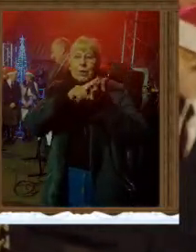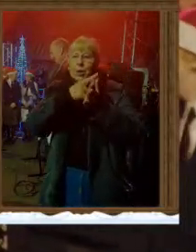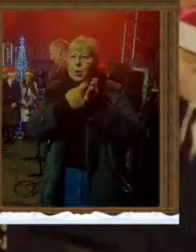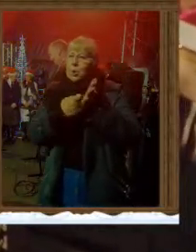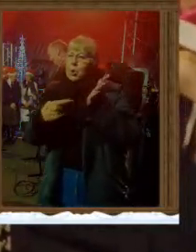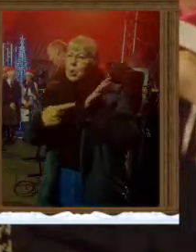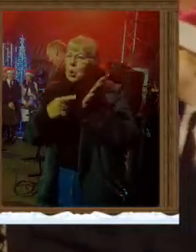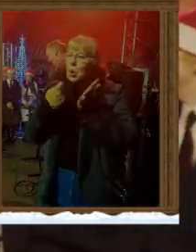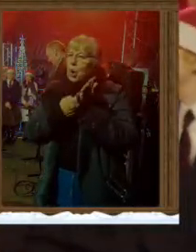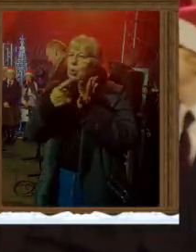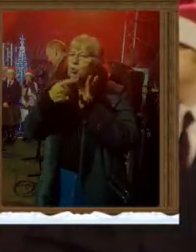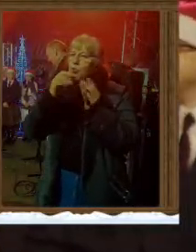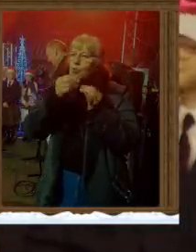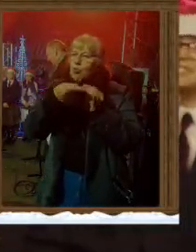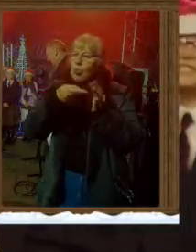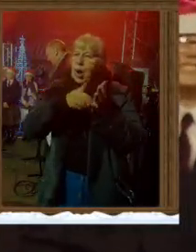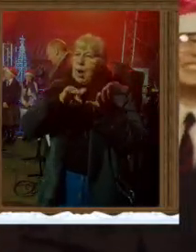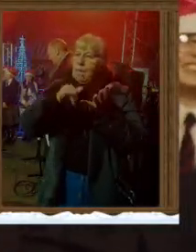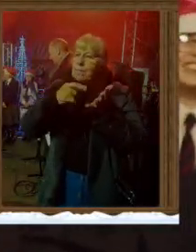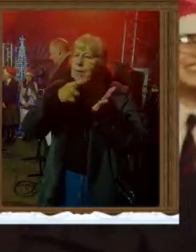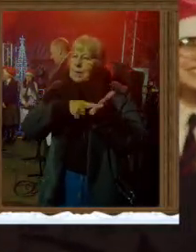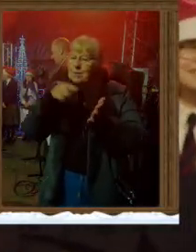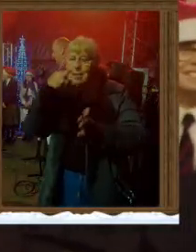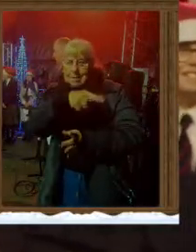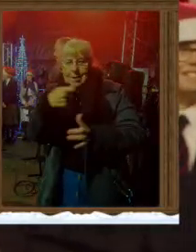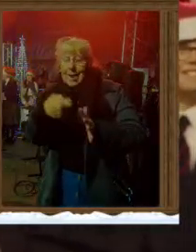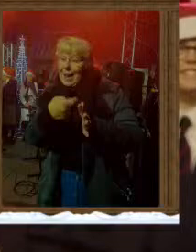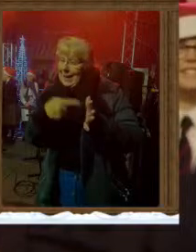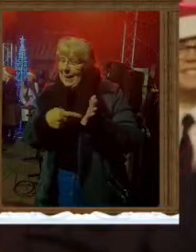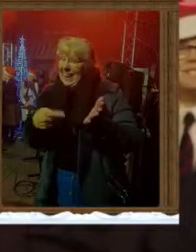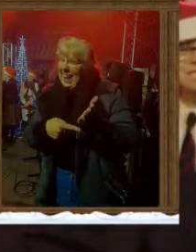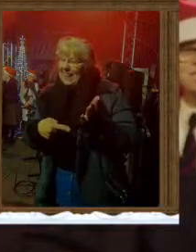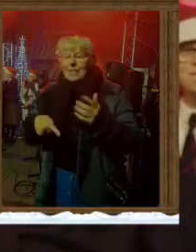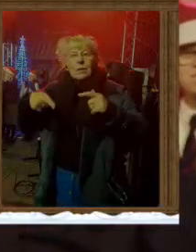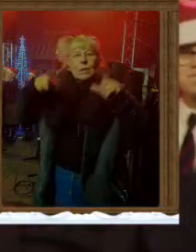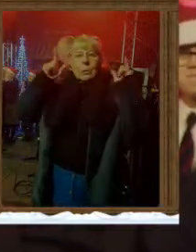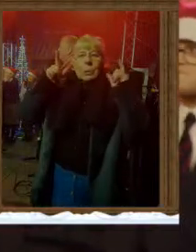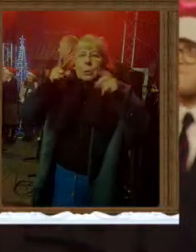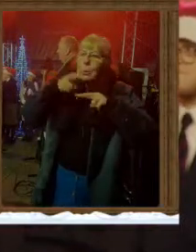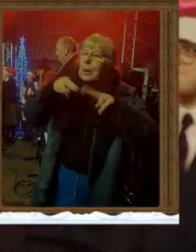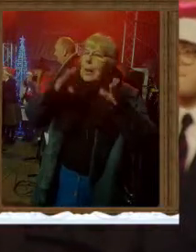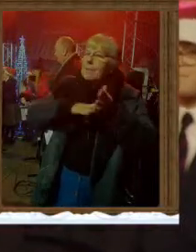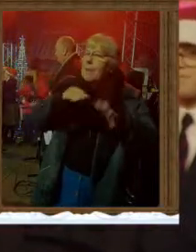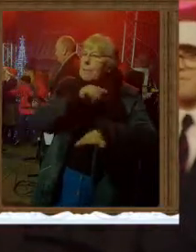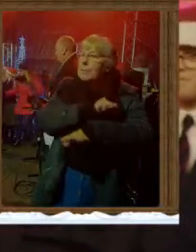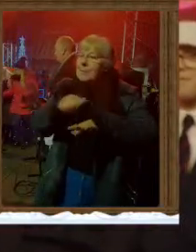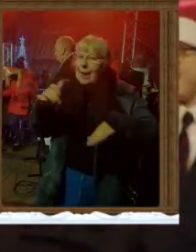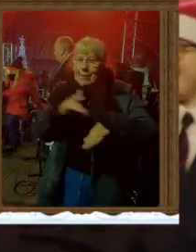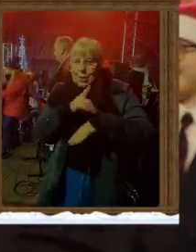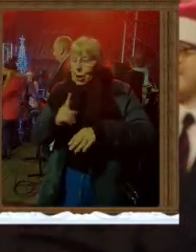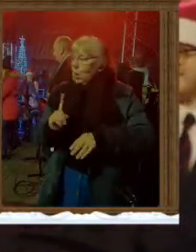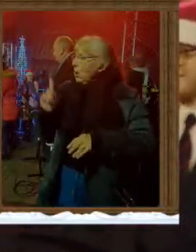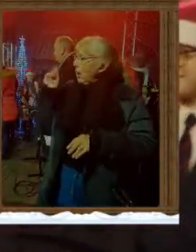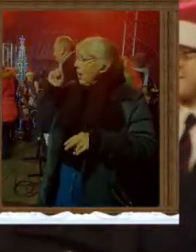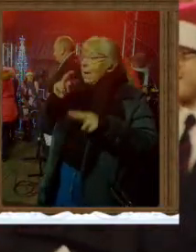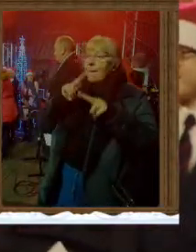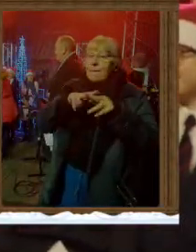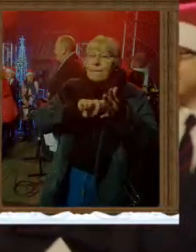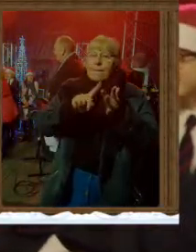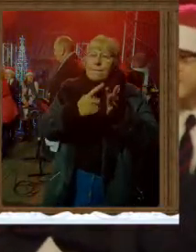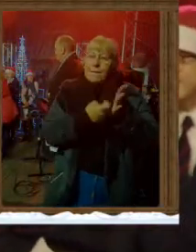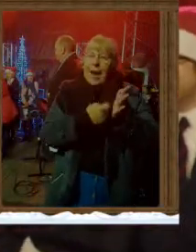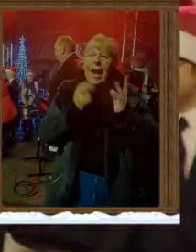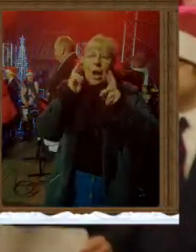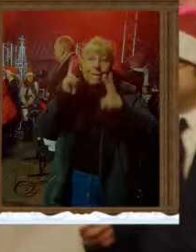Hi, everyone. From the Cool Saturday Show. And behind me, the brilliant boys and girls from the Fairview Primary School and Ballyclare